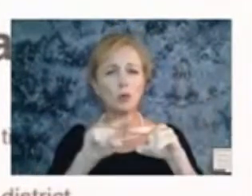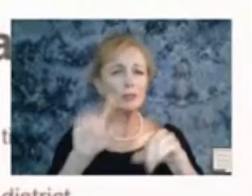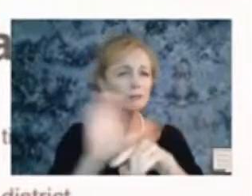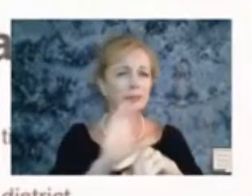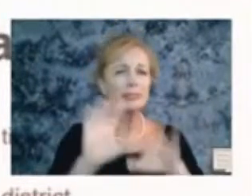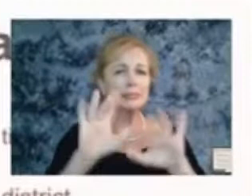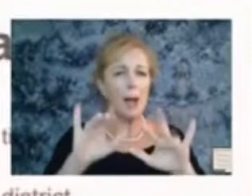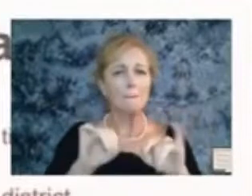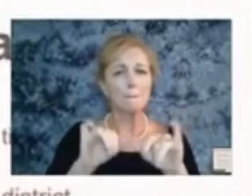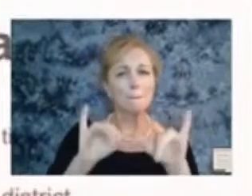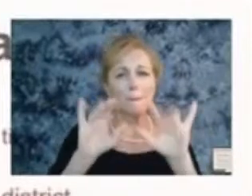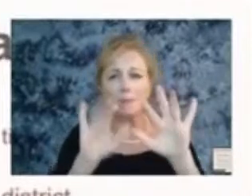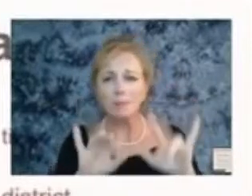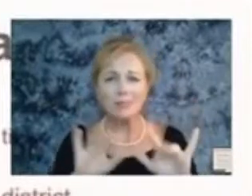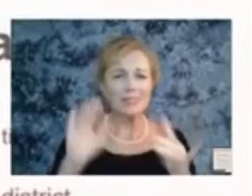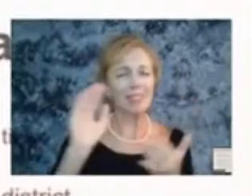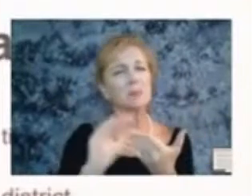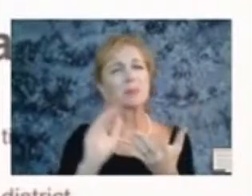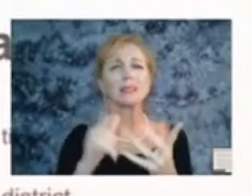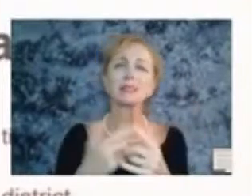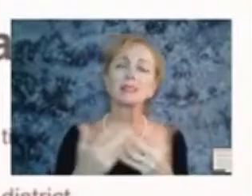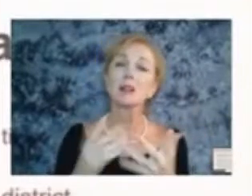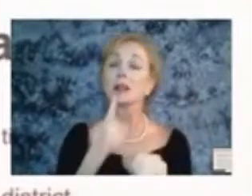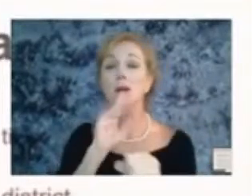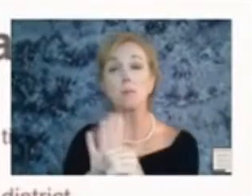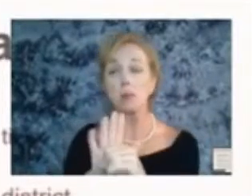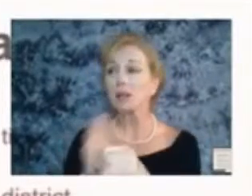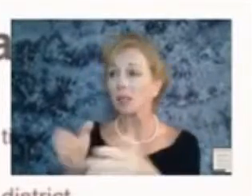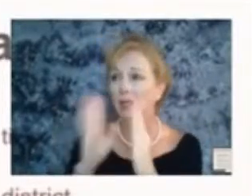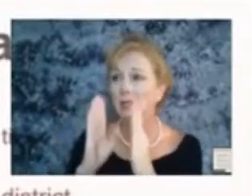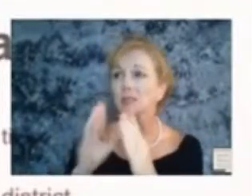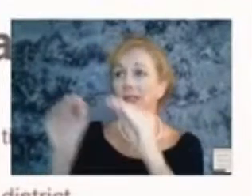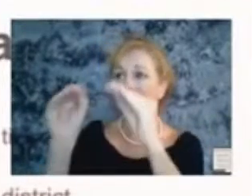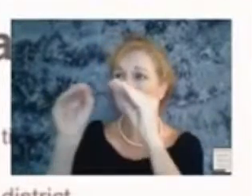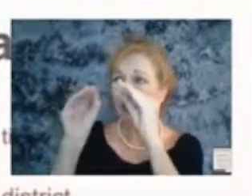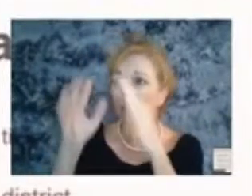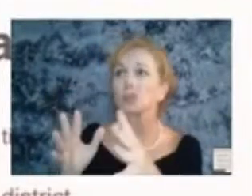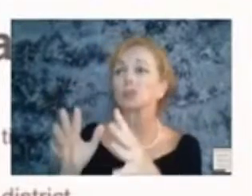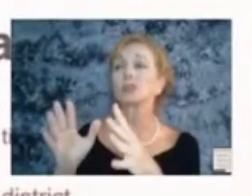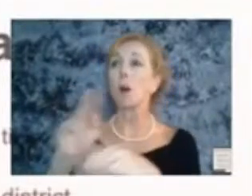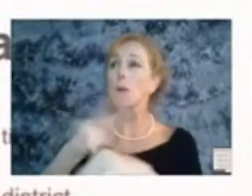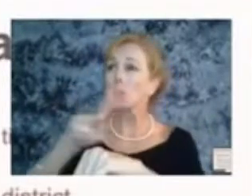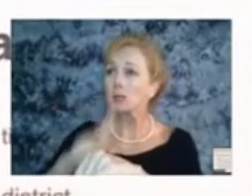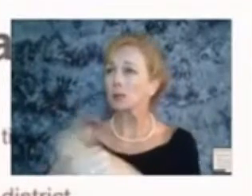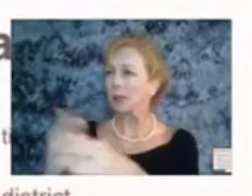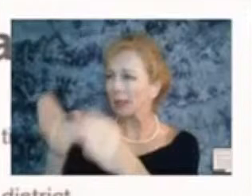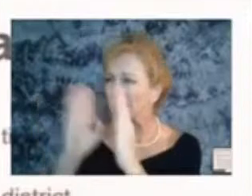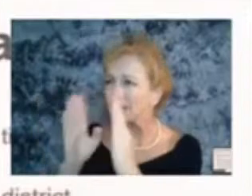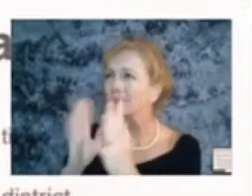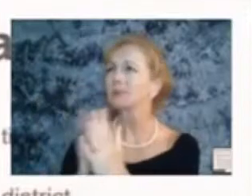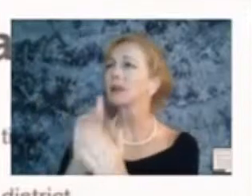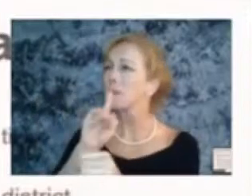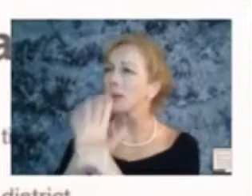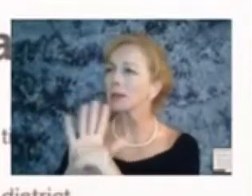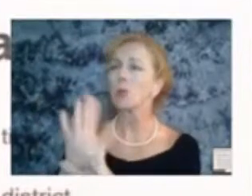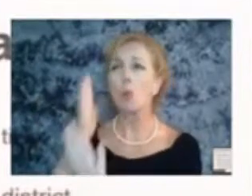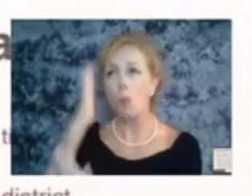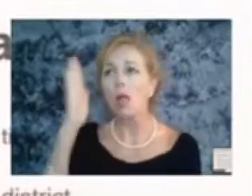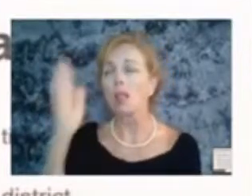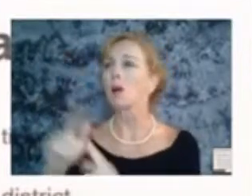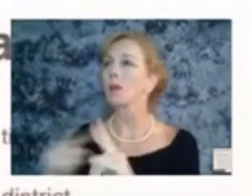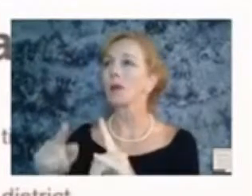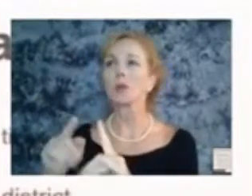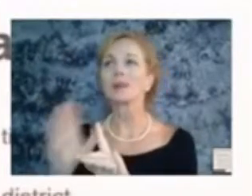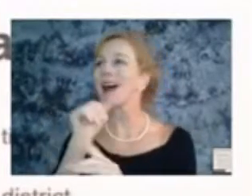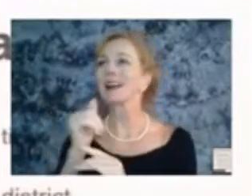our constituents. We're going to commit to listening to our teachers and our principals, but I also want to acknowledge that we are not going to let back and fall back